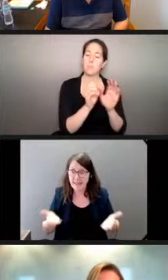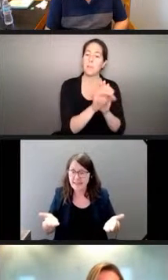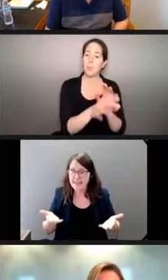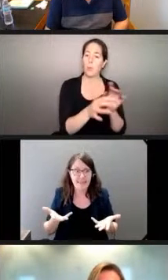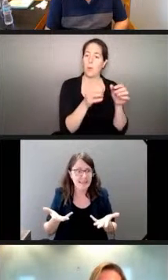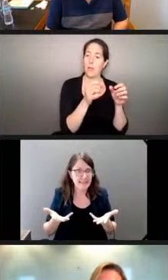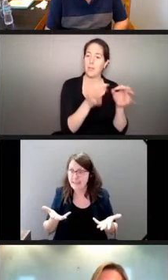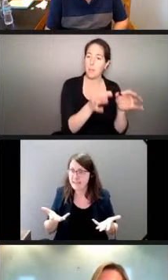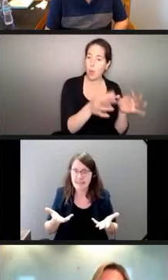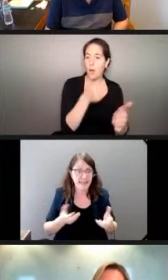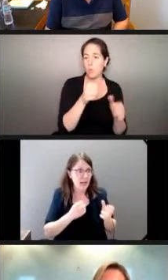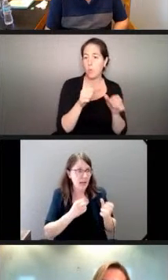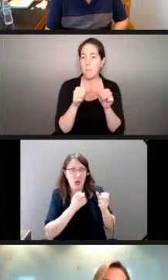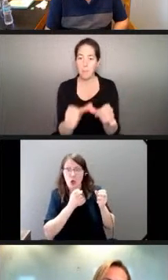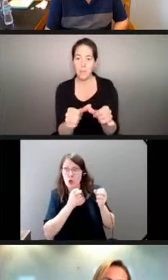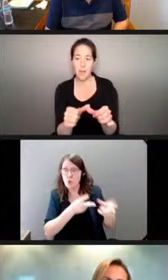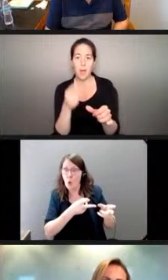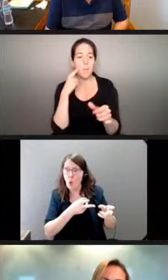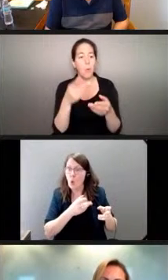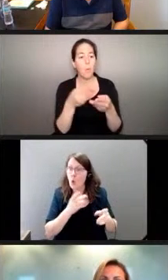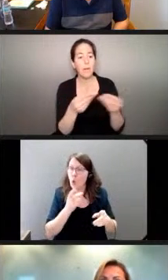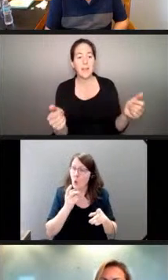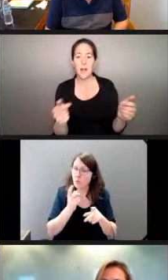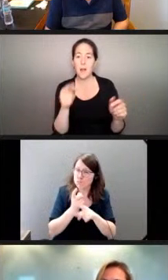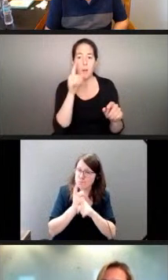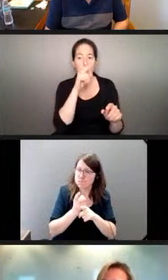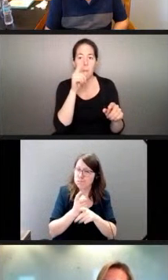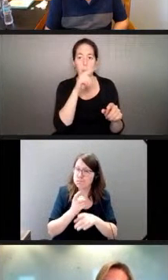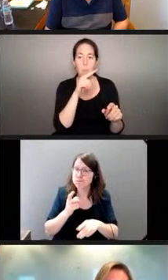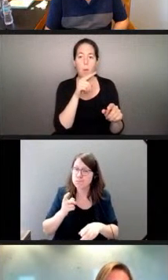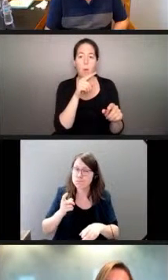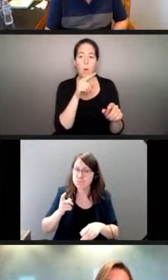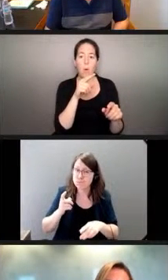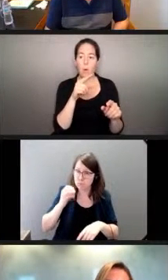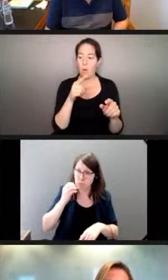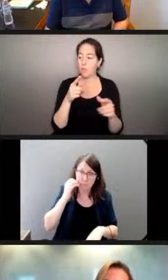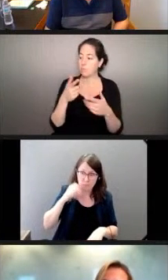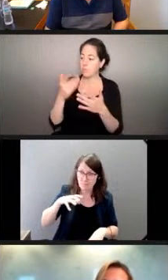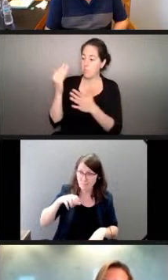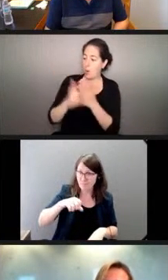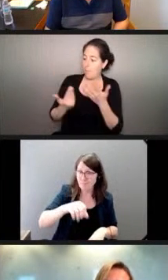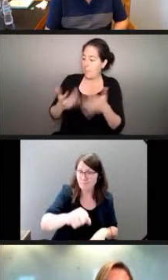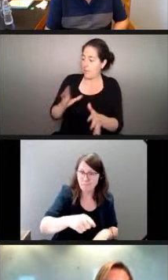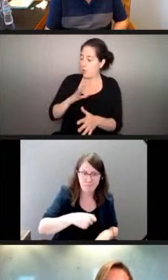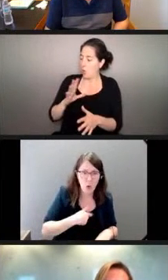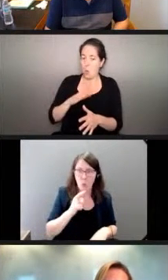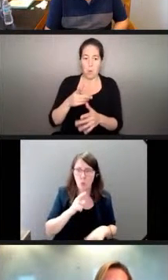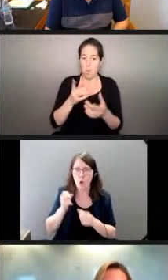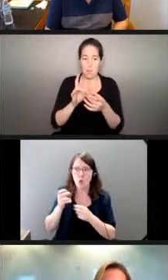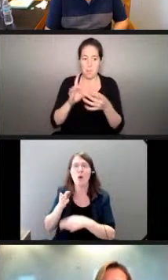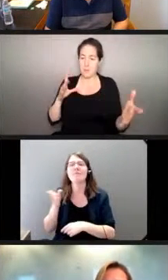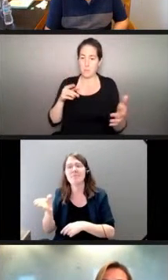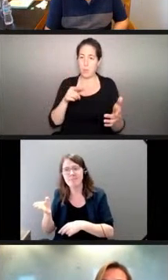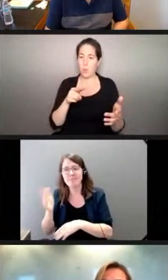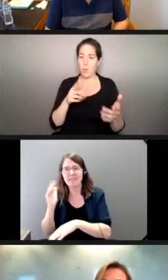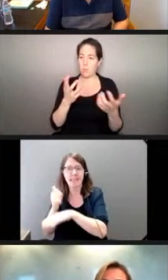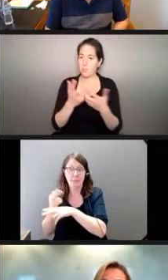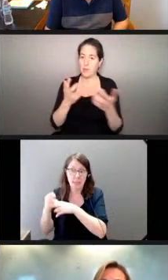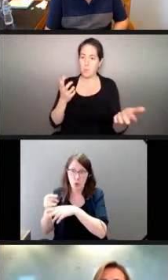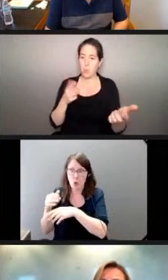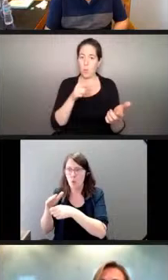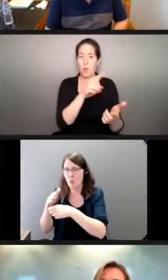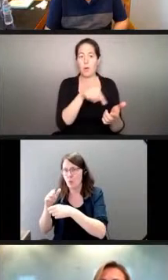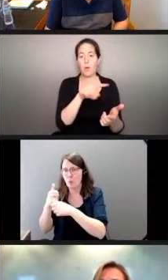current diversion programs. Also included in this category, we'll be looking at implementing a citywide waste